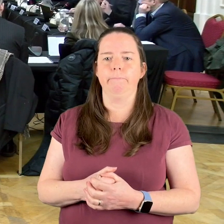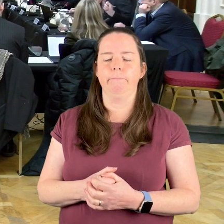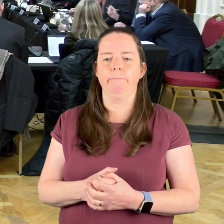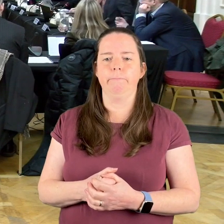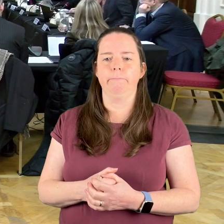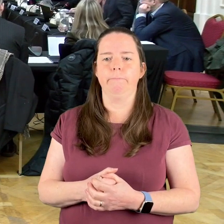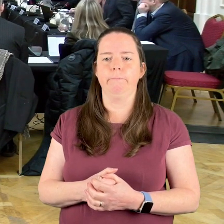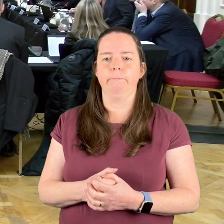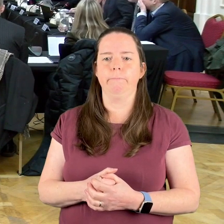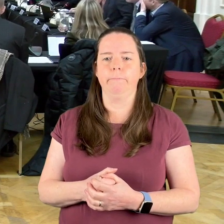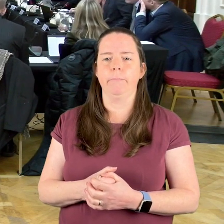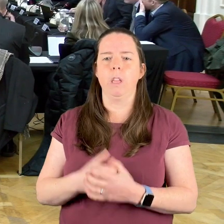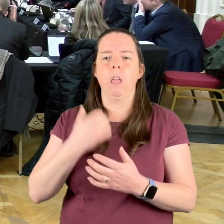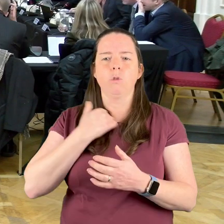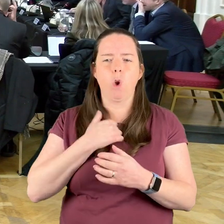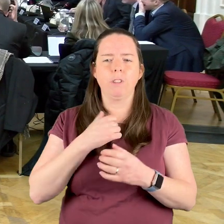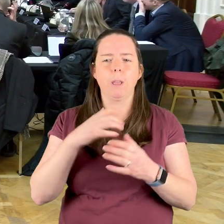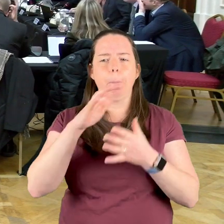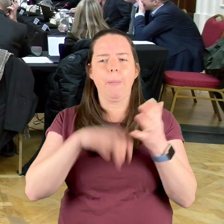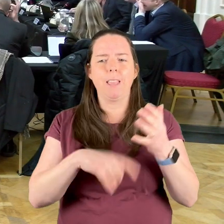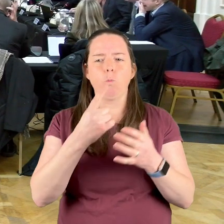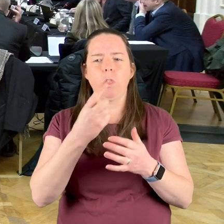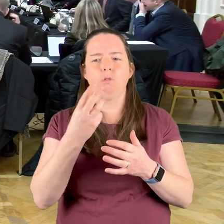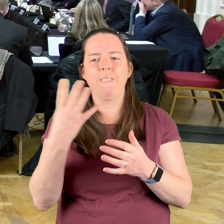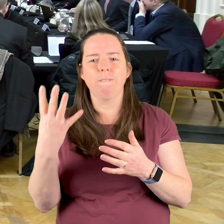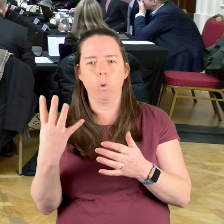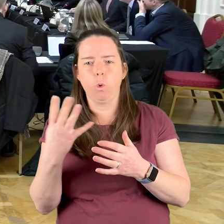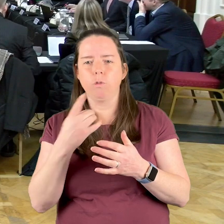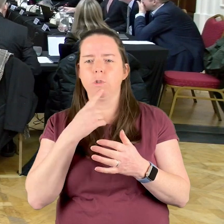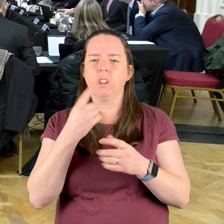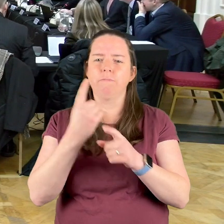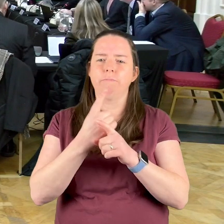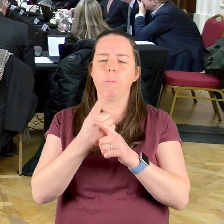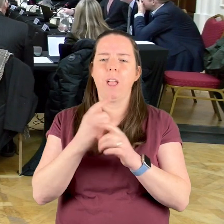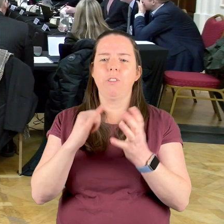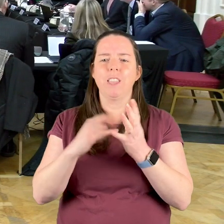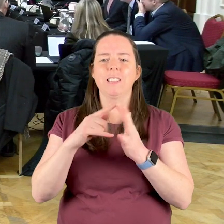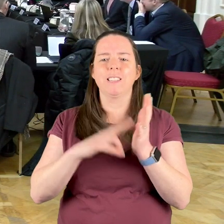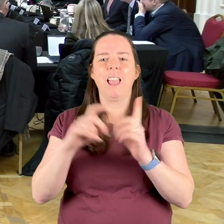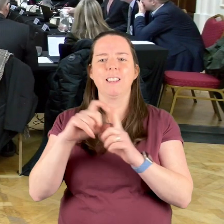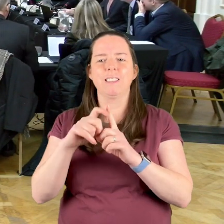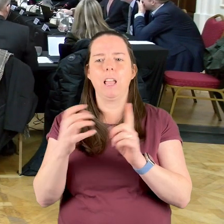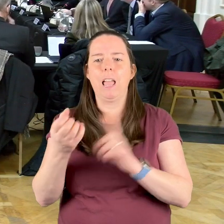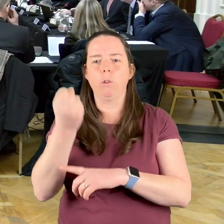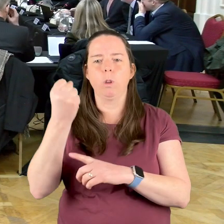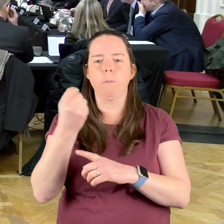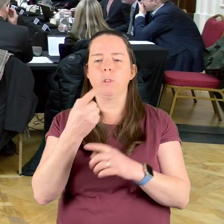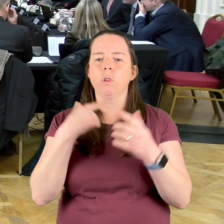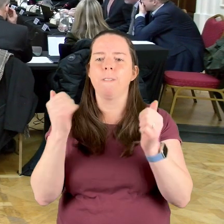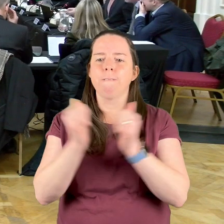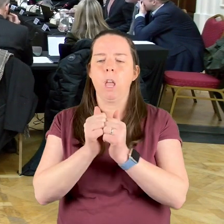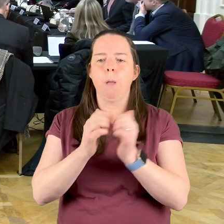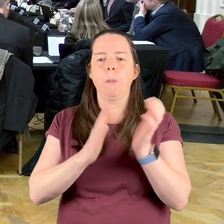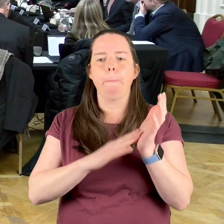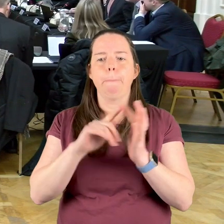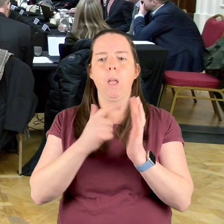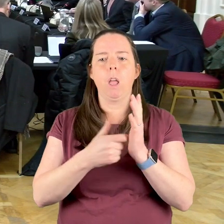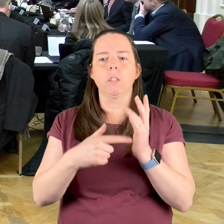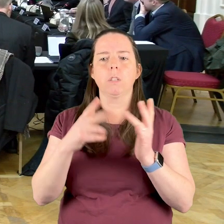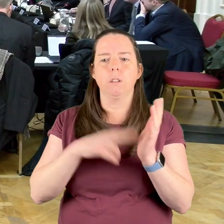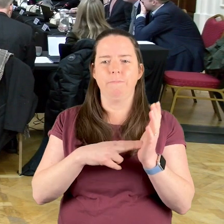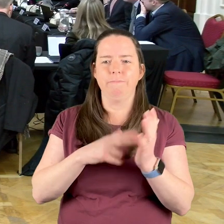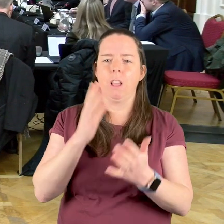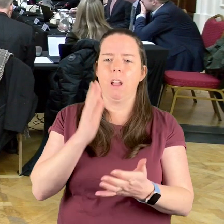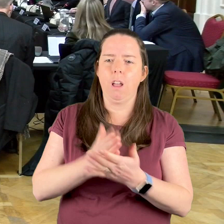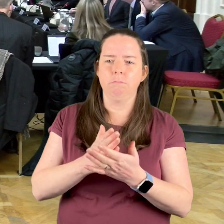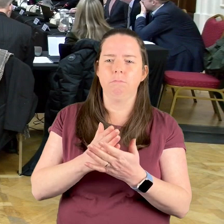I'm sorry, just on page 134, just around the send outcomes, just to confirm that actually Merton has also